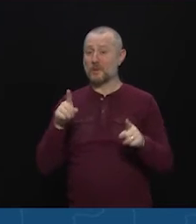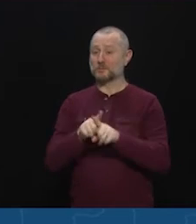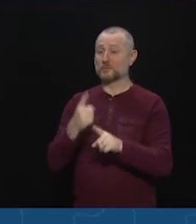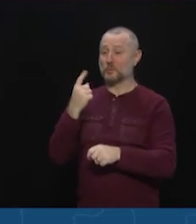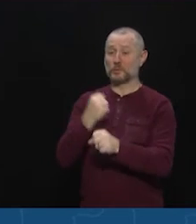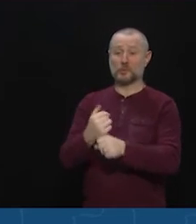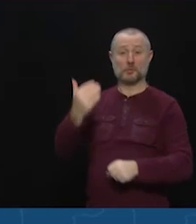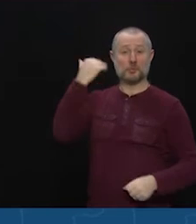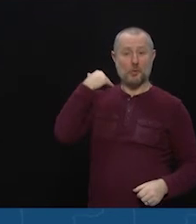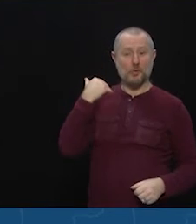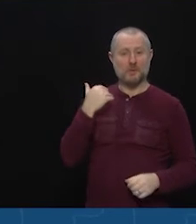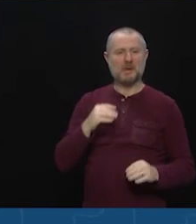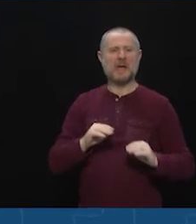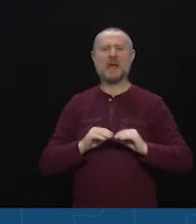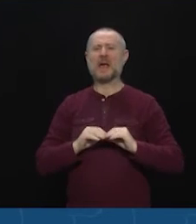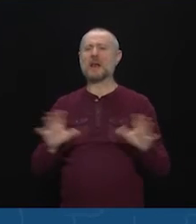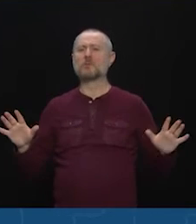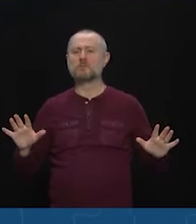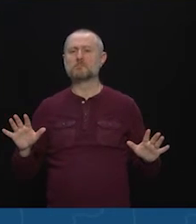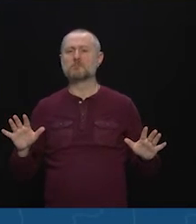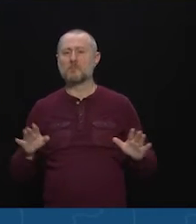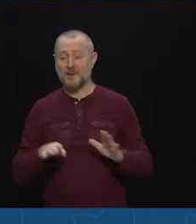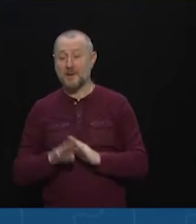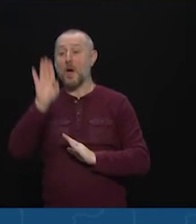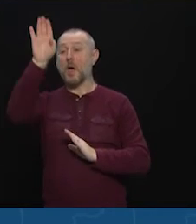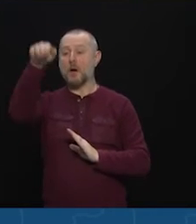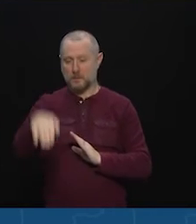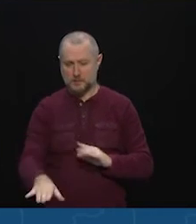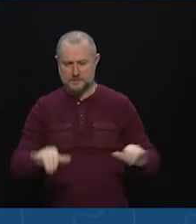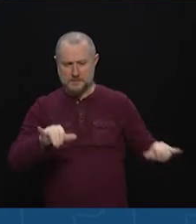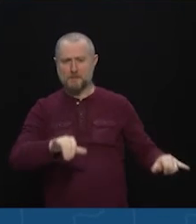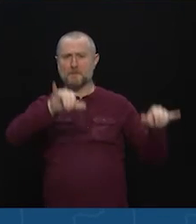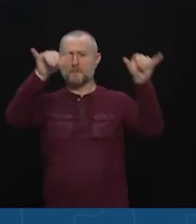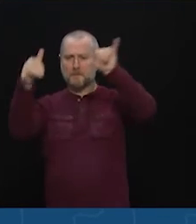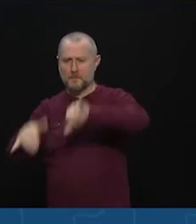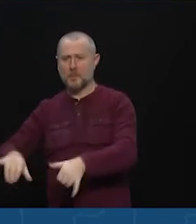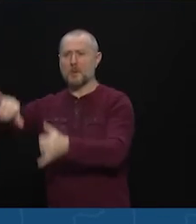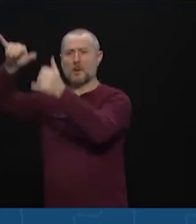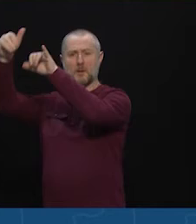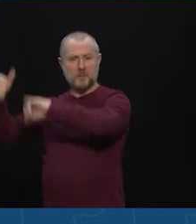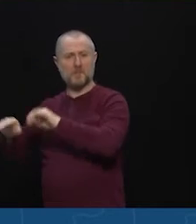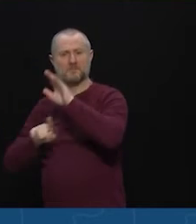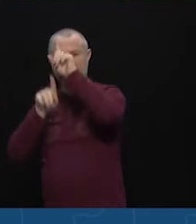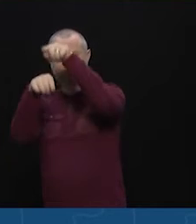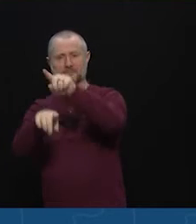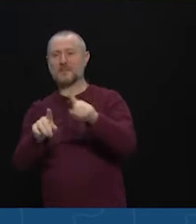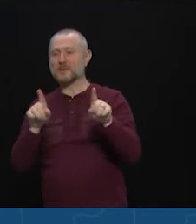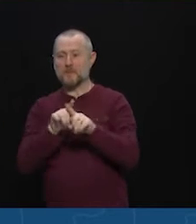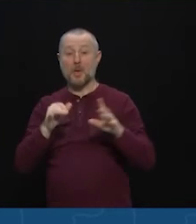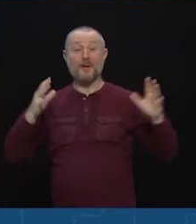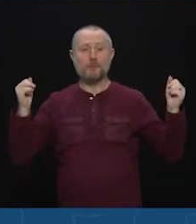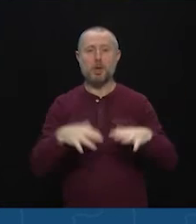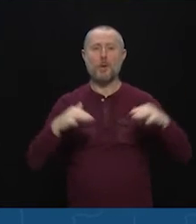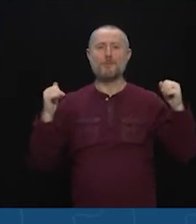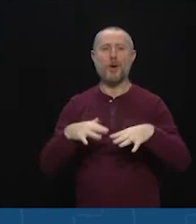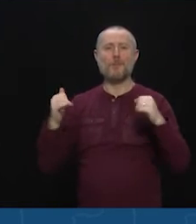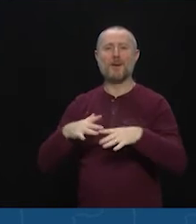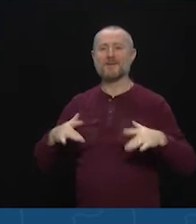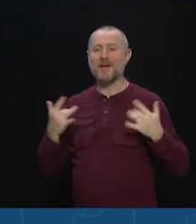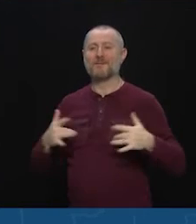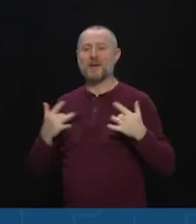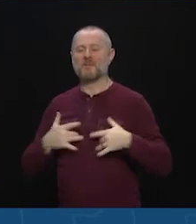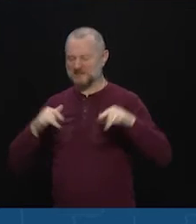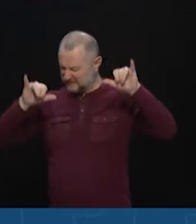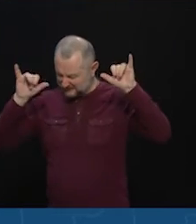clear roadmap of what would happen as more people gathered over the holidays. So look at our numbers. The blue